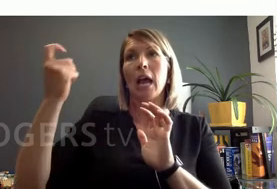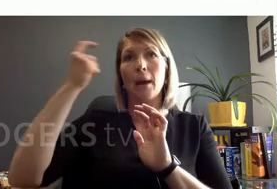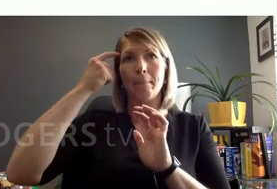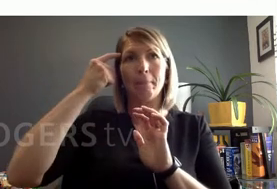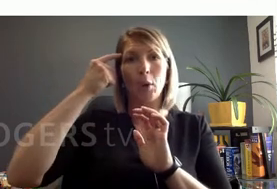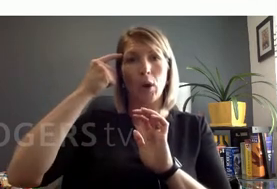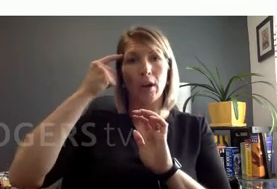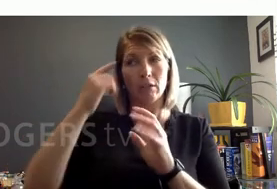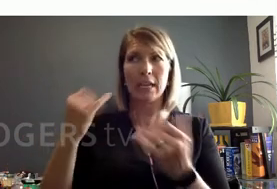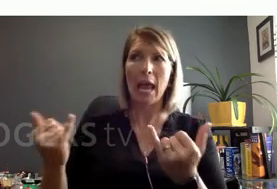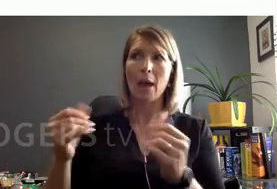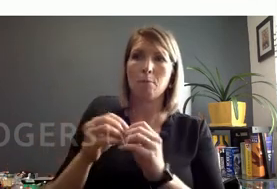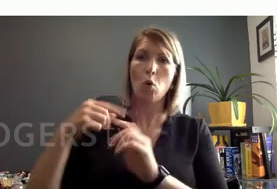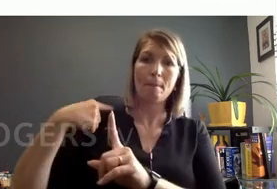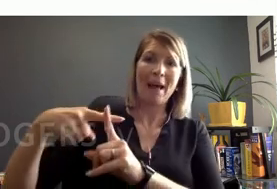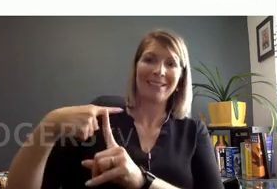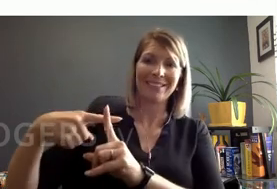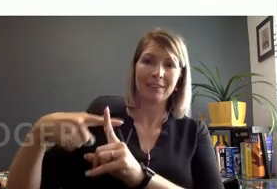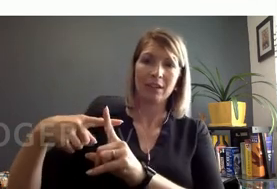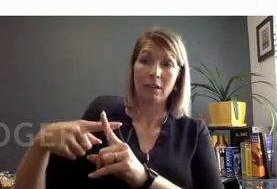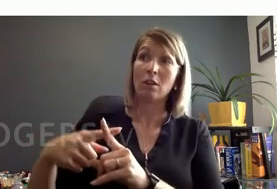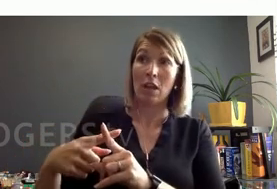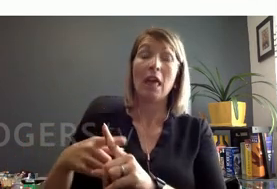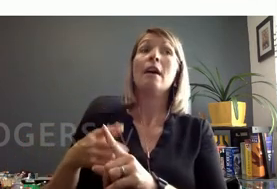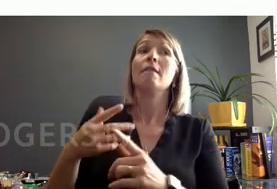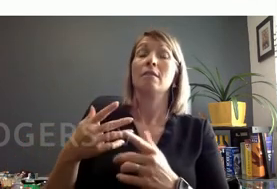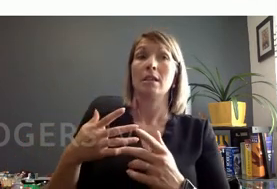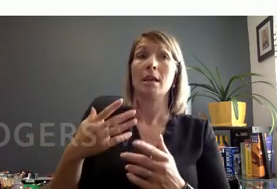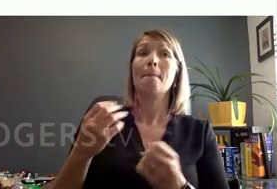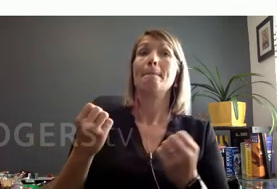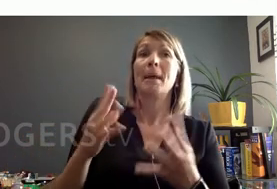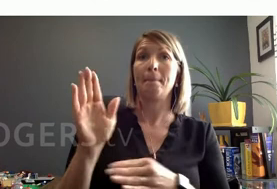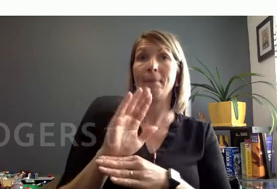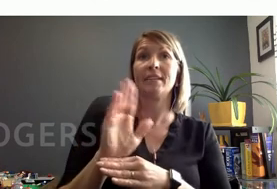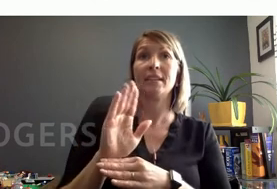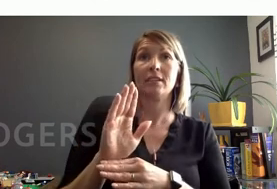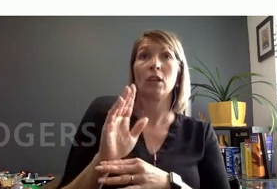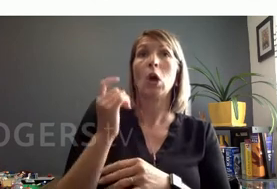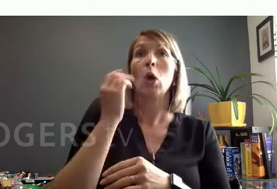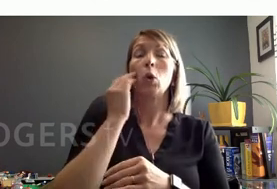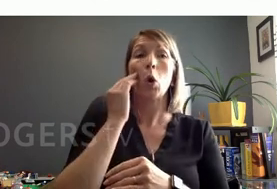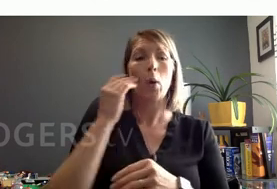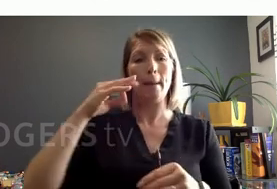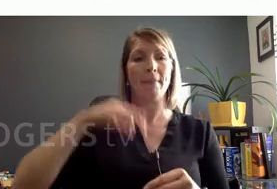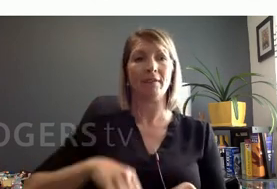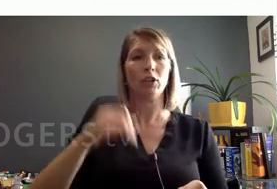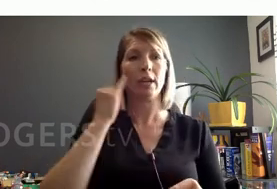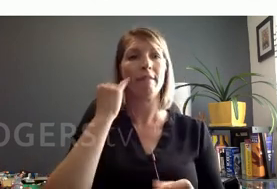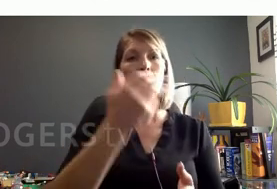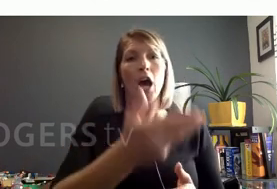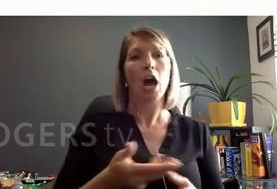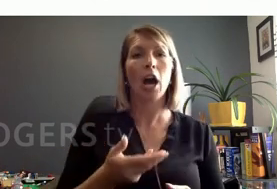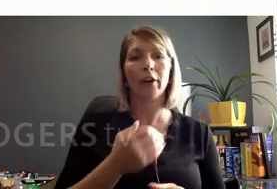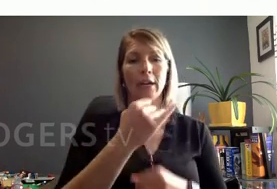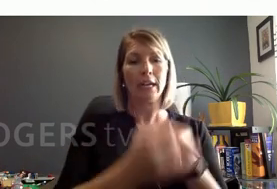that positive attitude because to realize the benefits of hiring immigrants and international